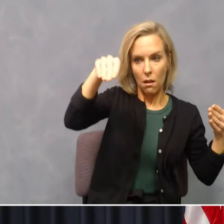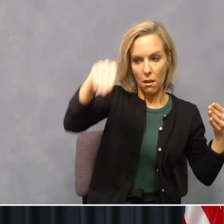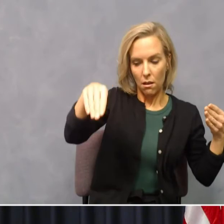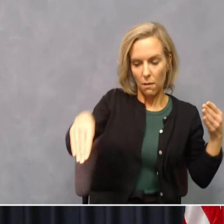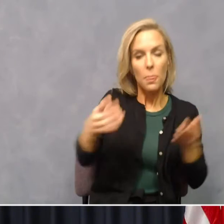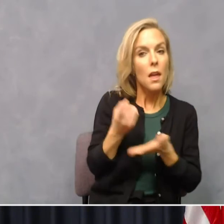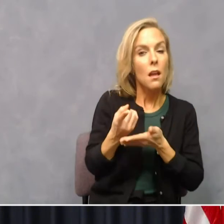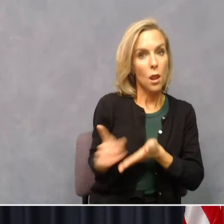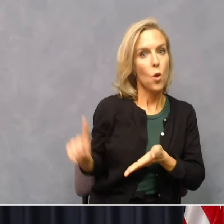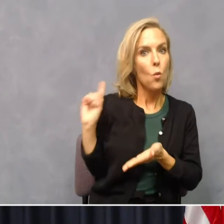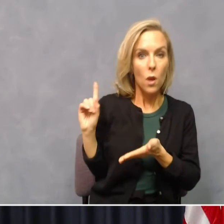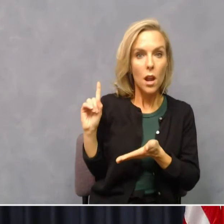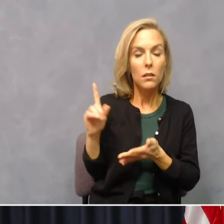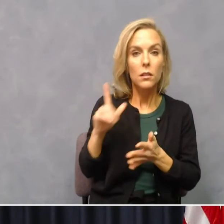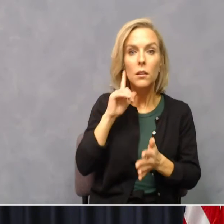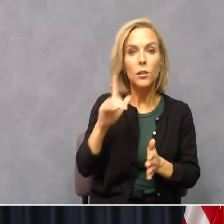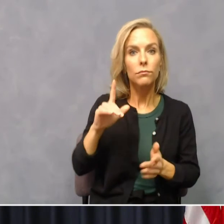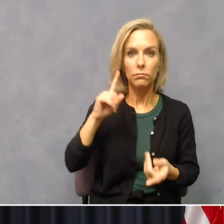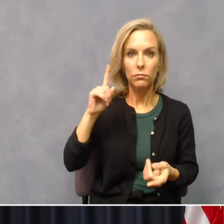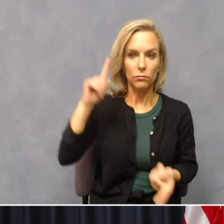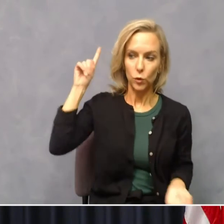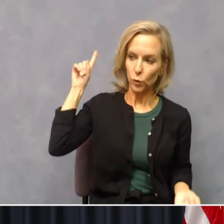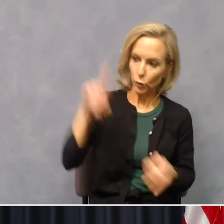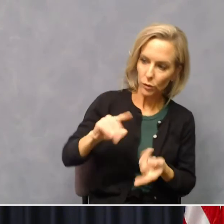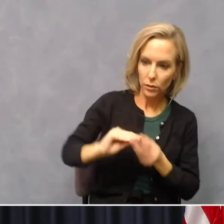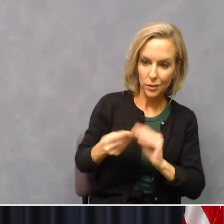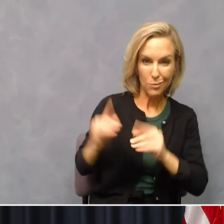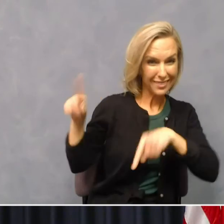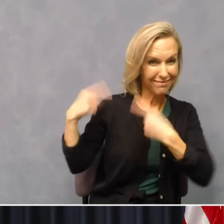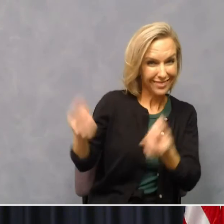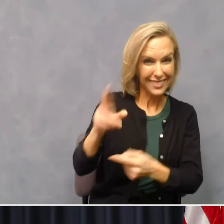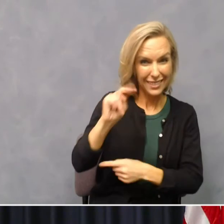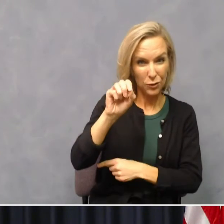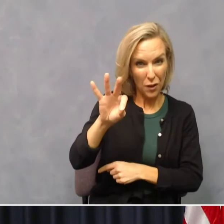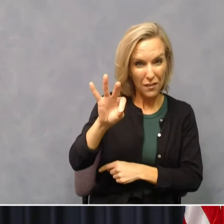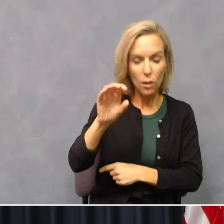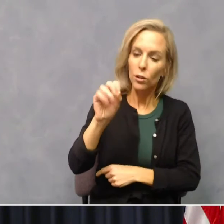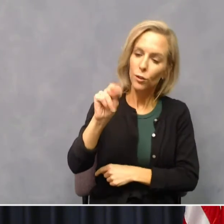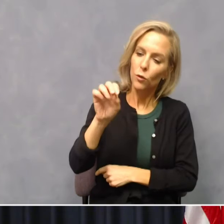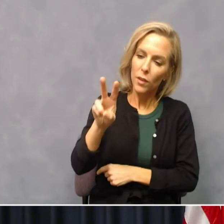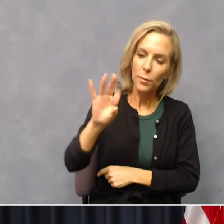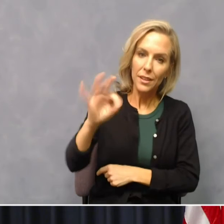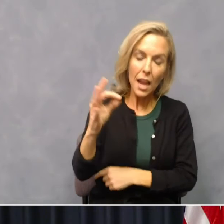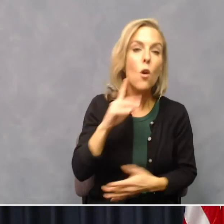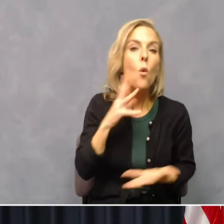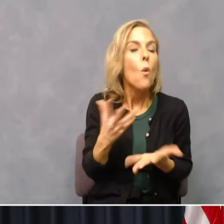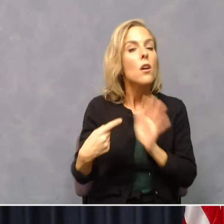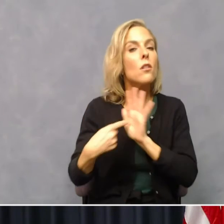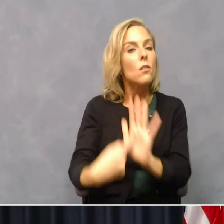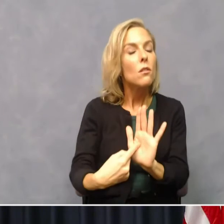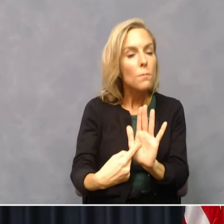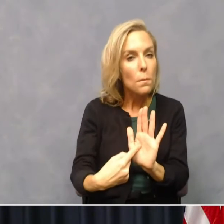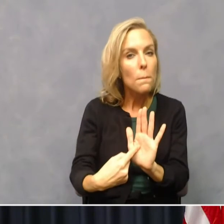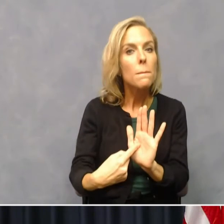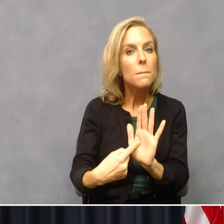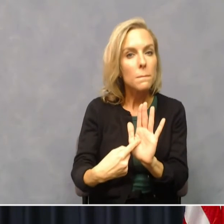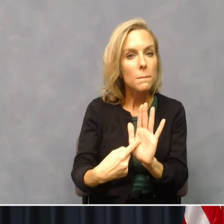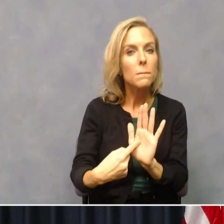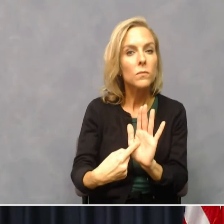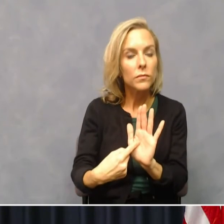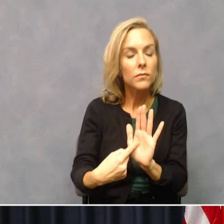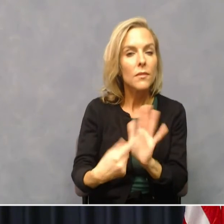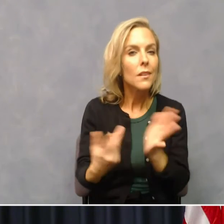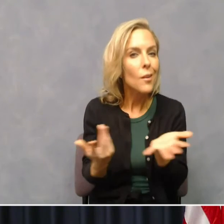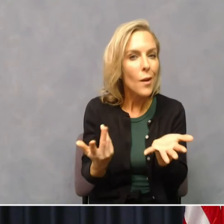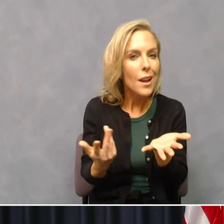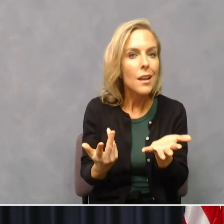since November the 9th. Now, what it does show is that we have certainly stopped the